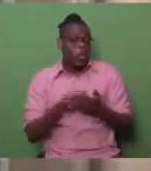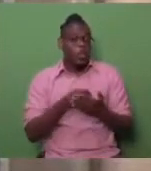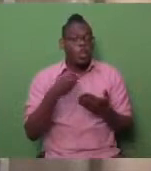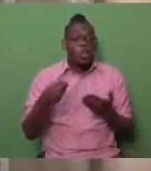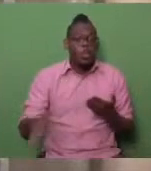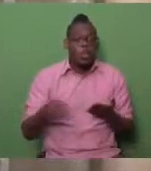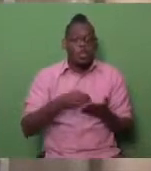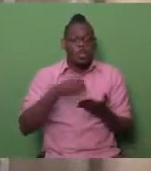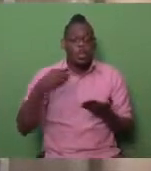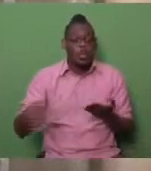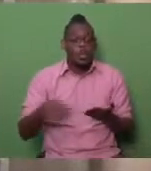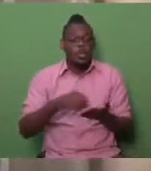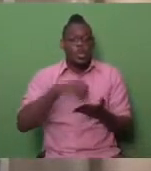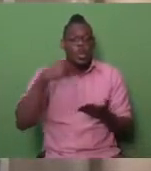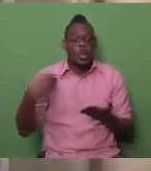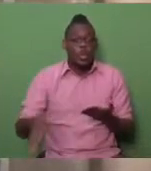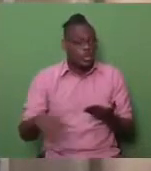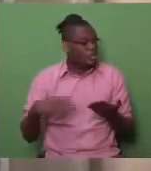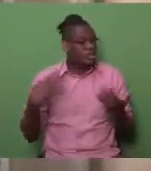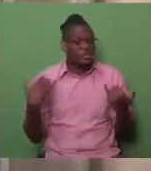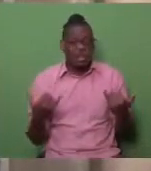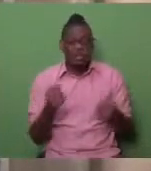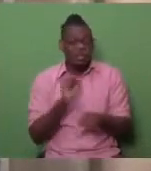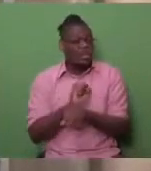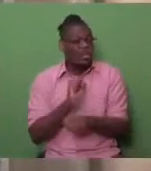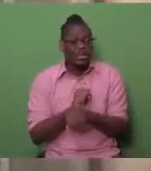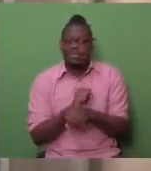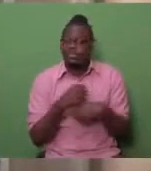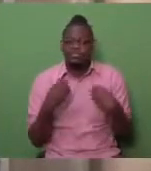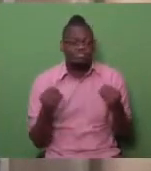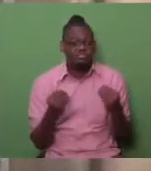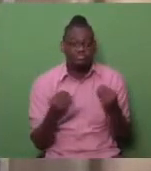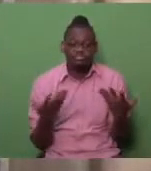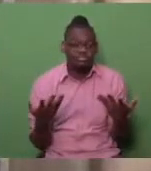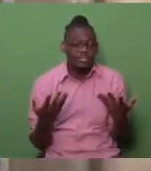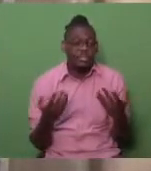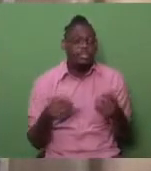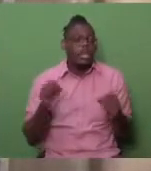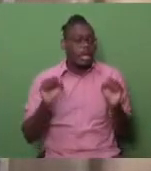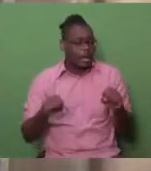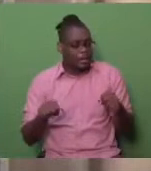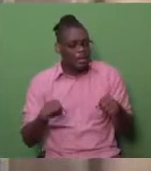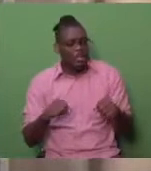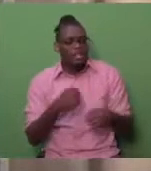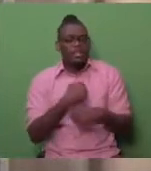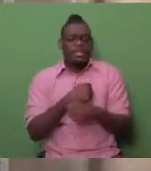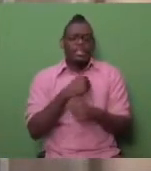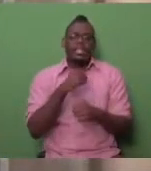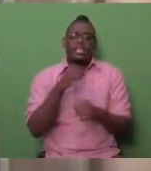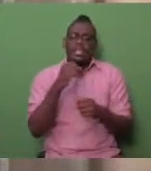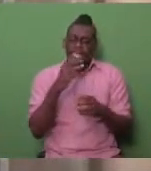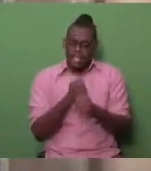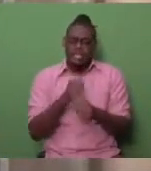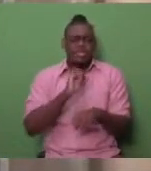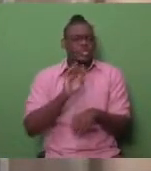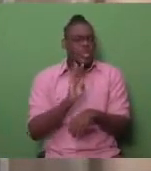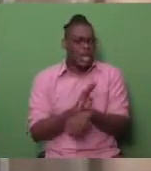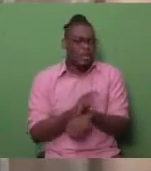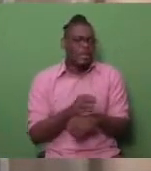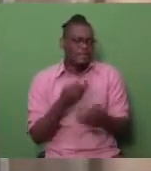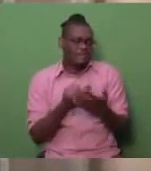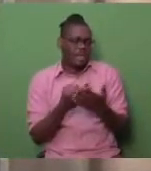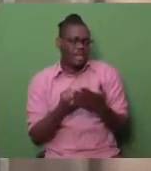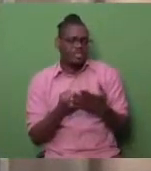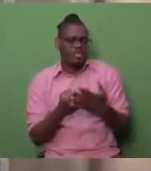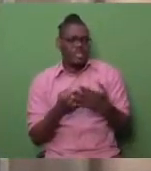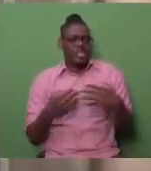another fundamental indicator of an economy's health. Currently, this government has not even bothered to collect data on the current state of